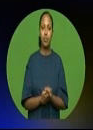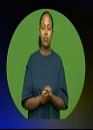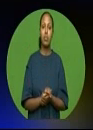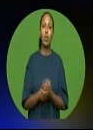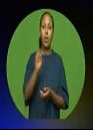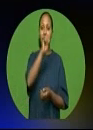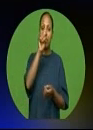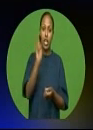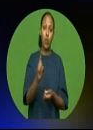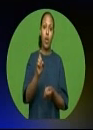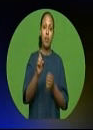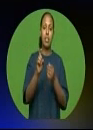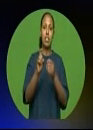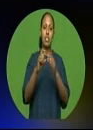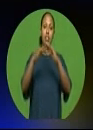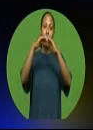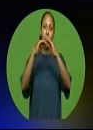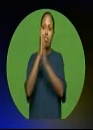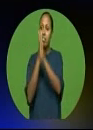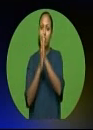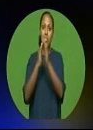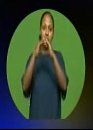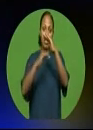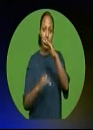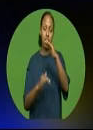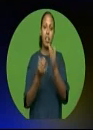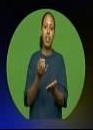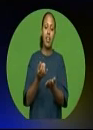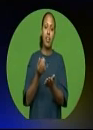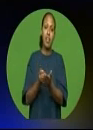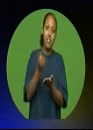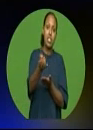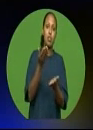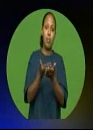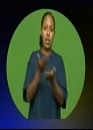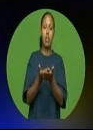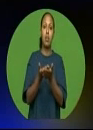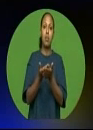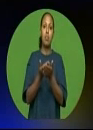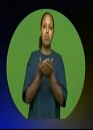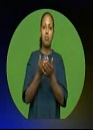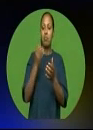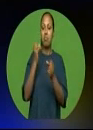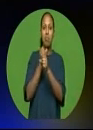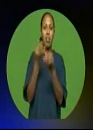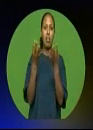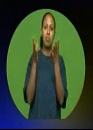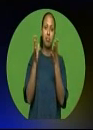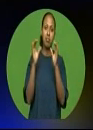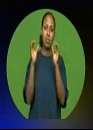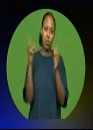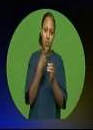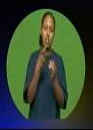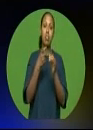If the requirements decrease, invested money may remain idle and does not